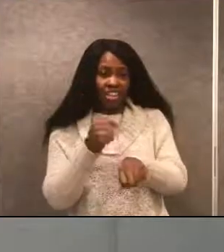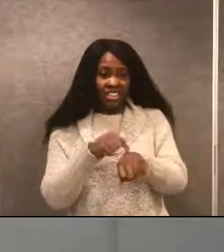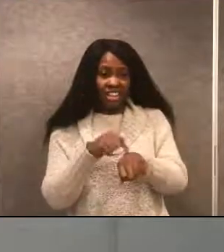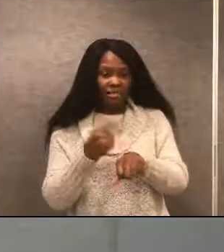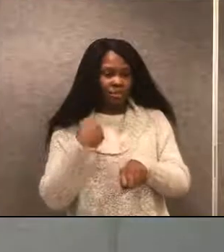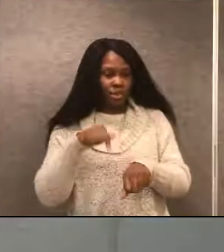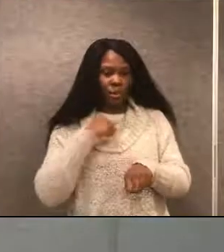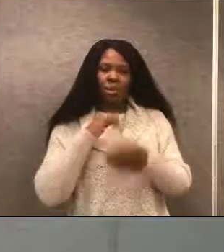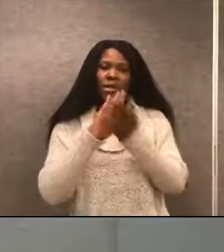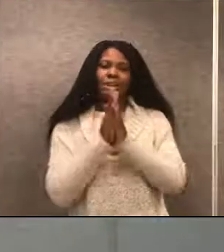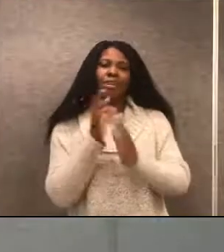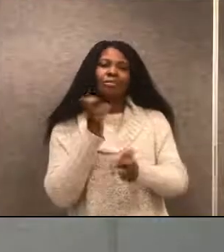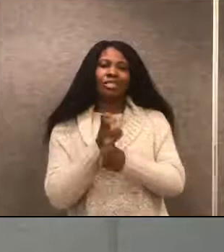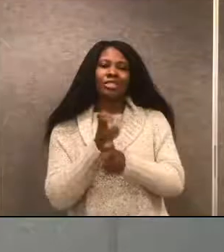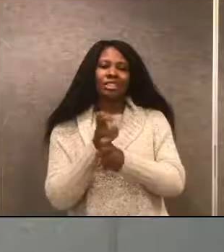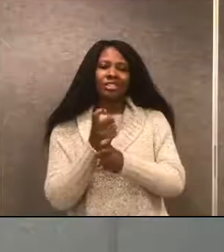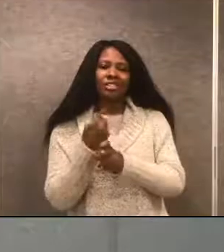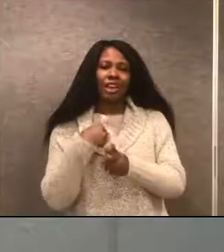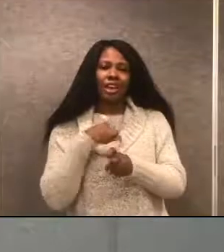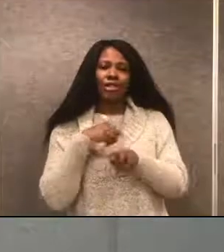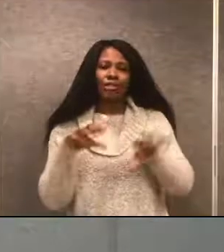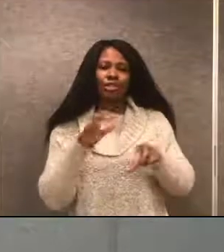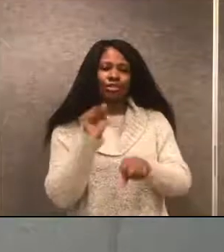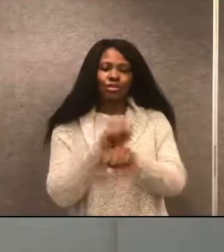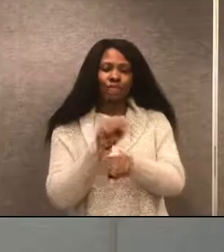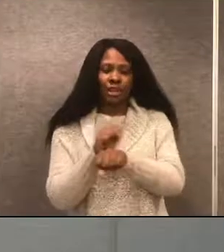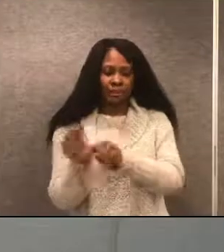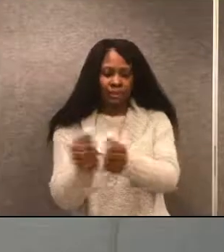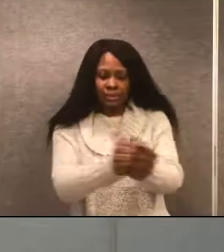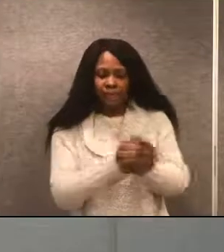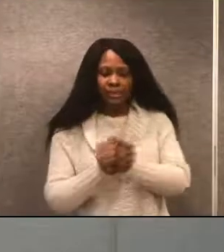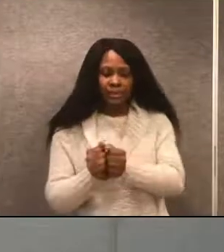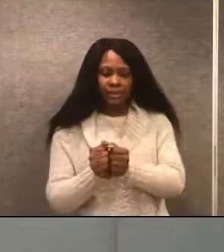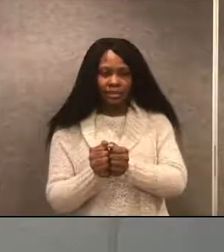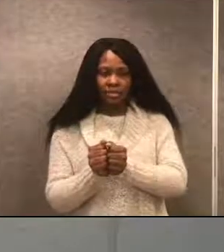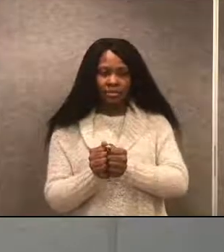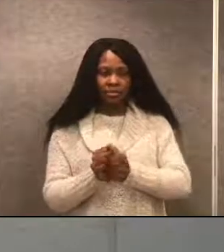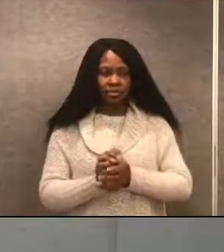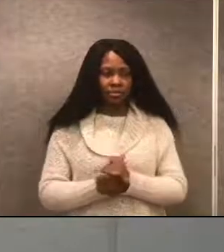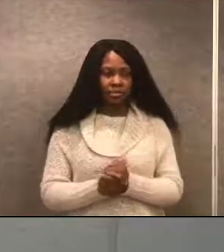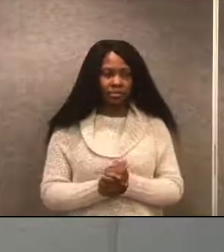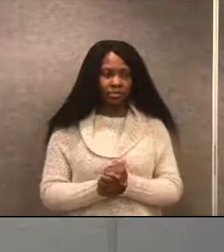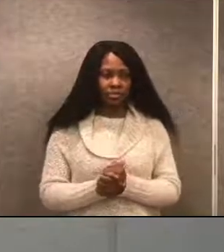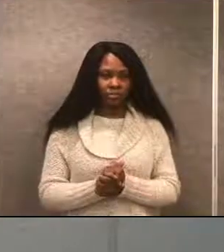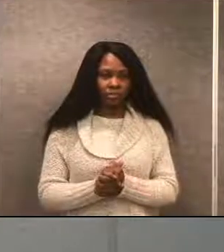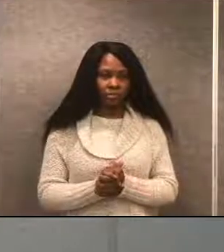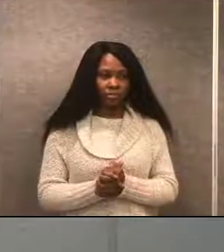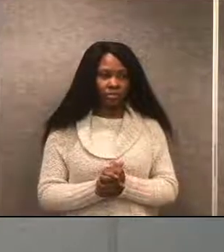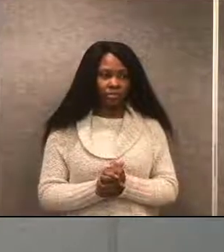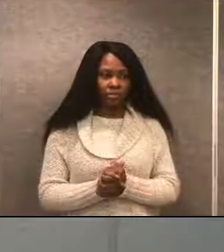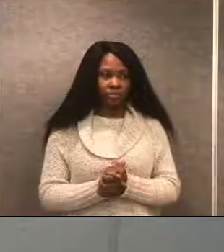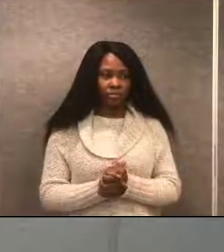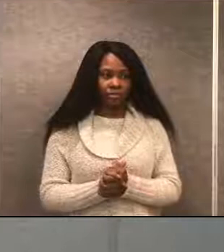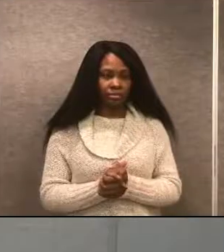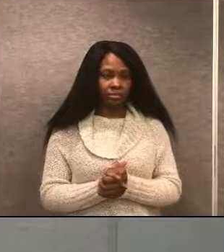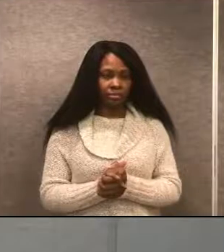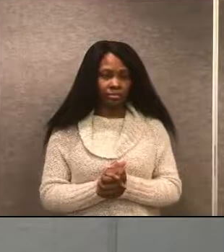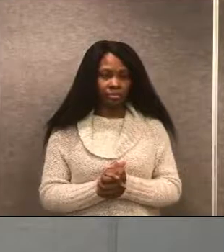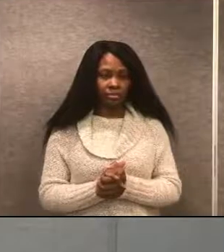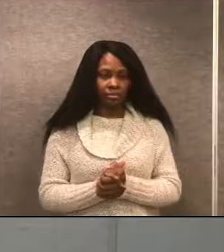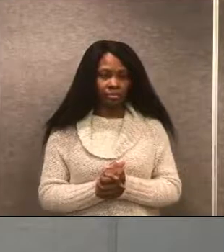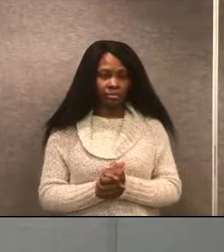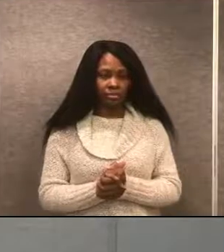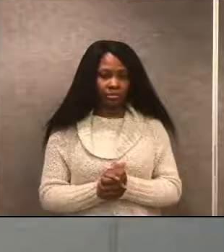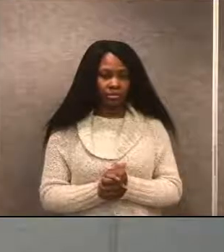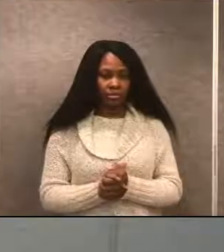right? And we get the job done collectively and together. What I want to do, I'm going to just go off script just for